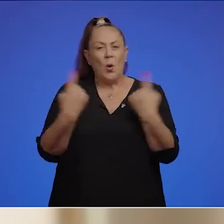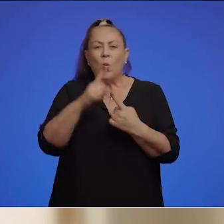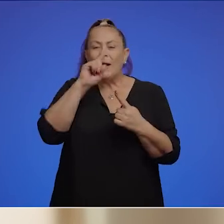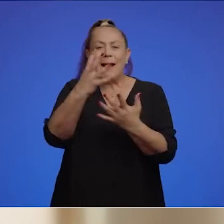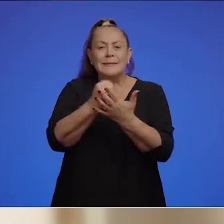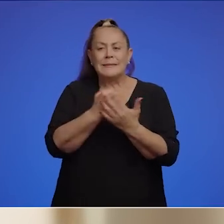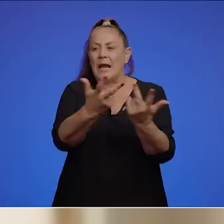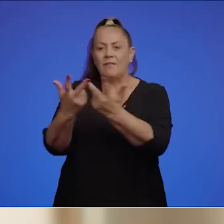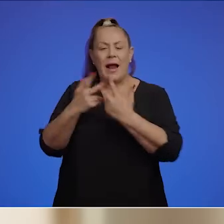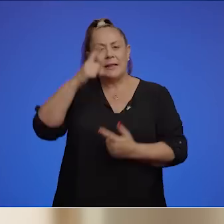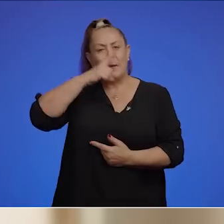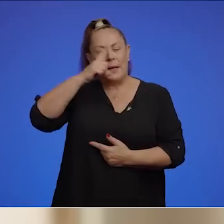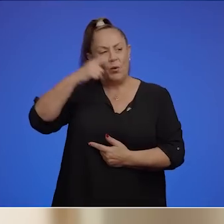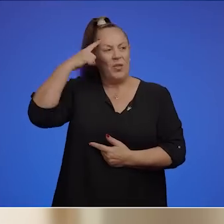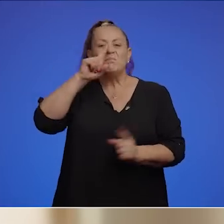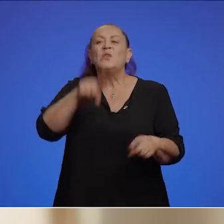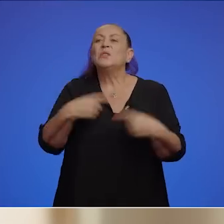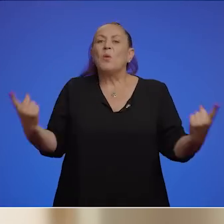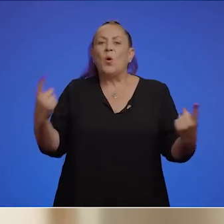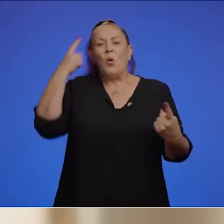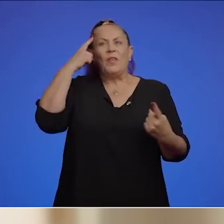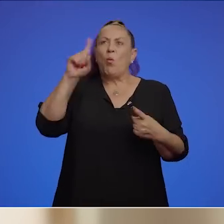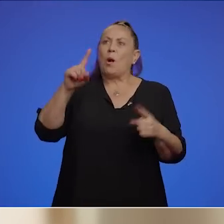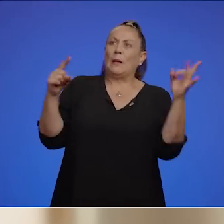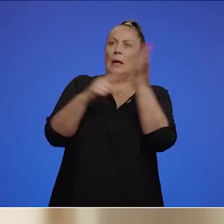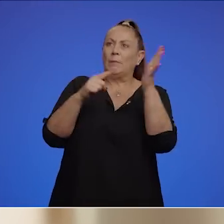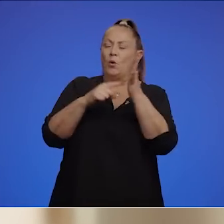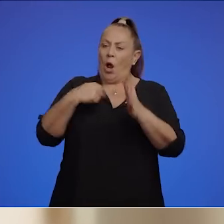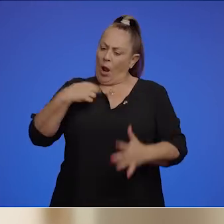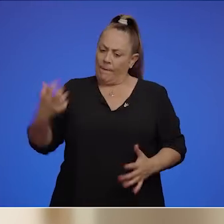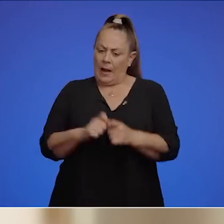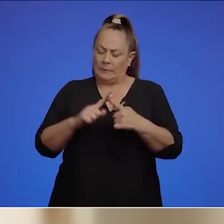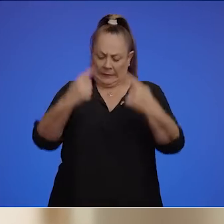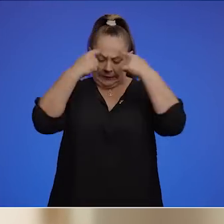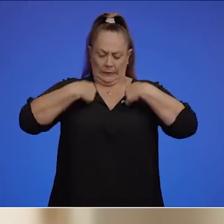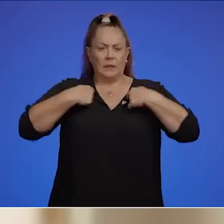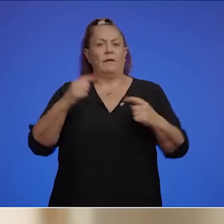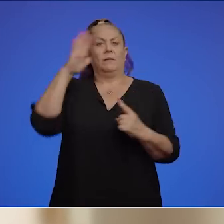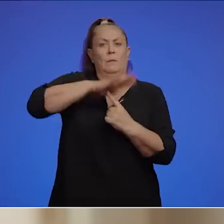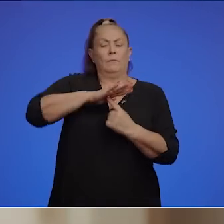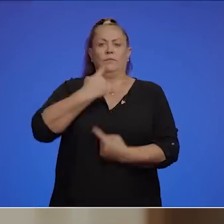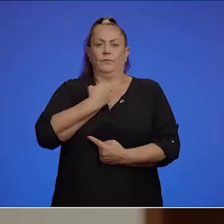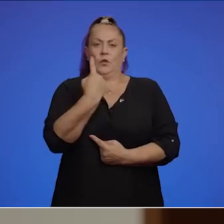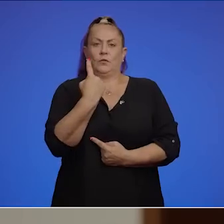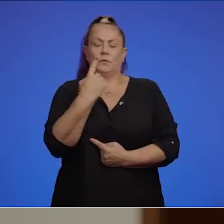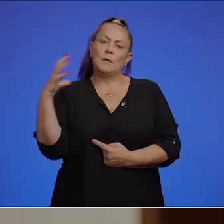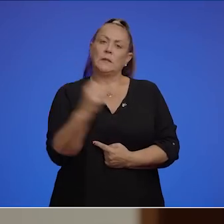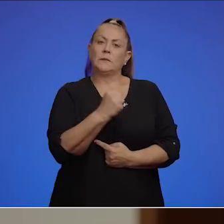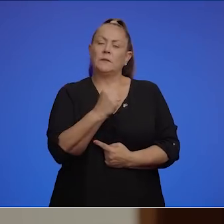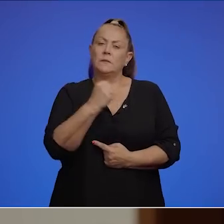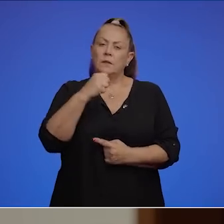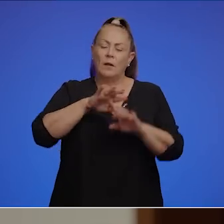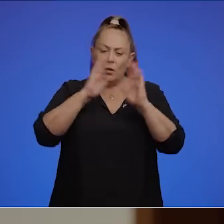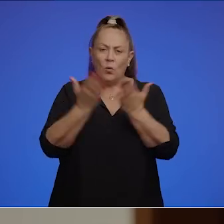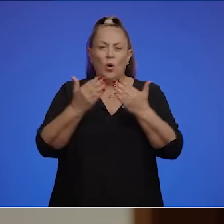else, that it's a matter of pragmatic necessity that I need to look out for myself as number one. But we